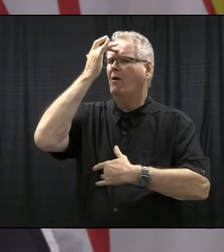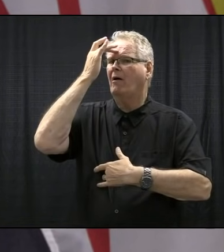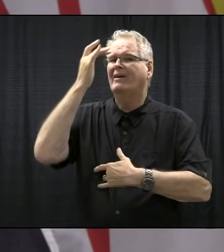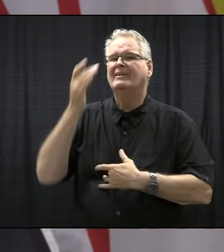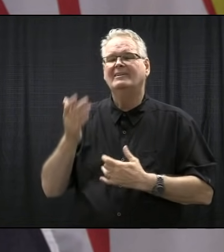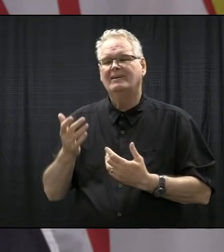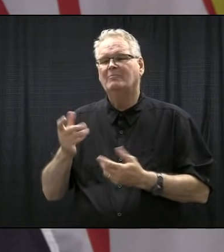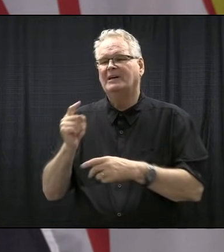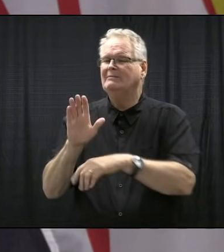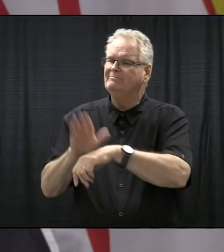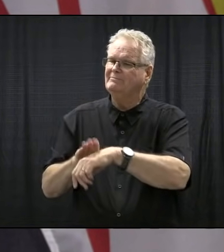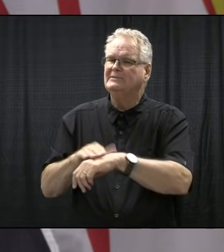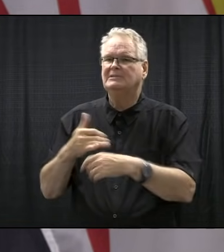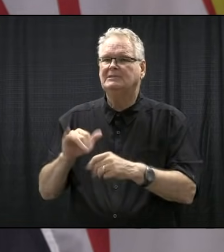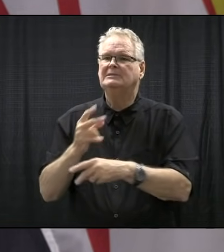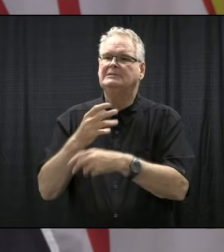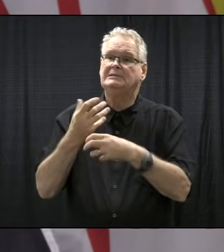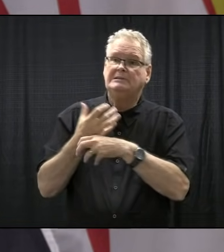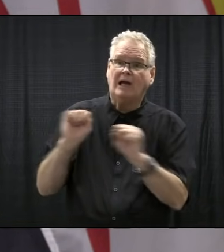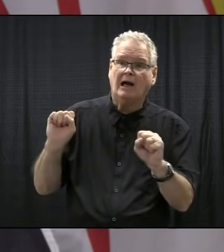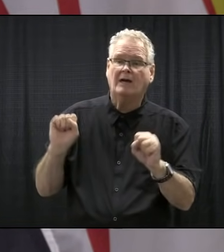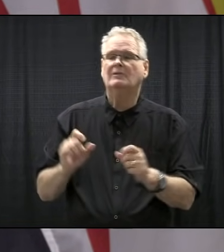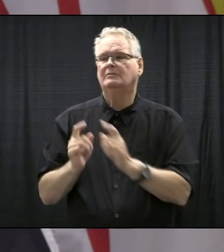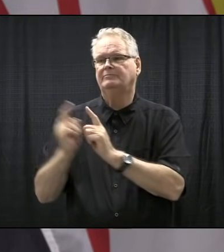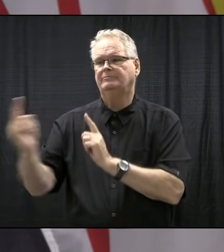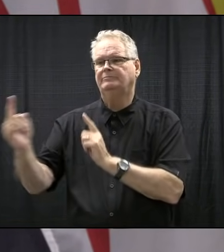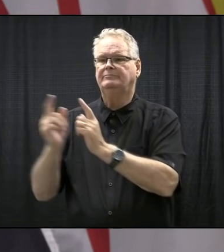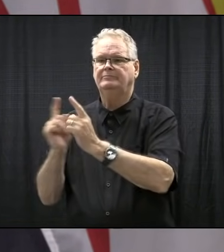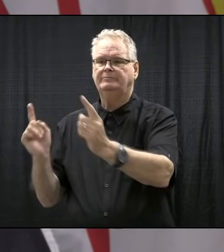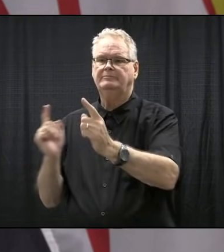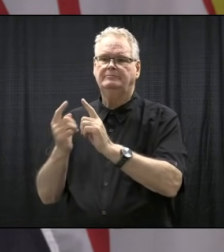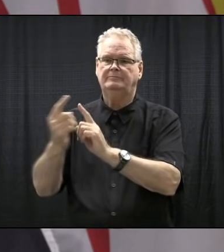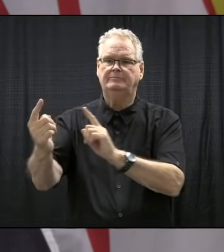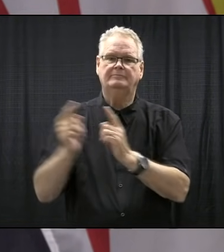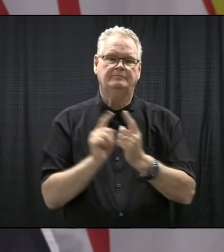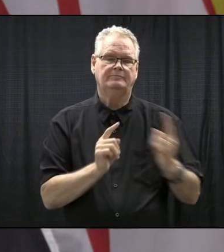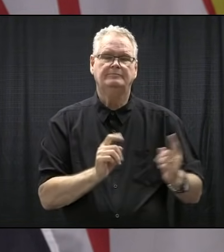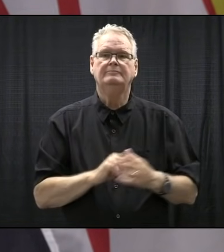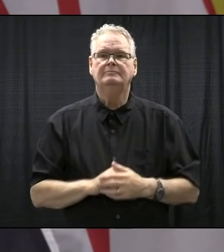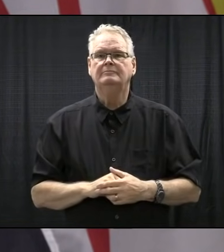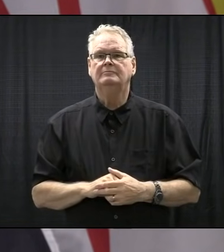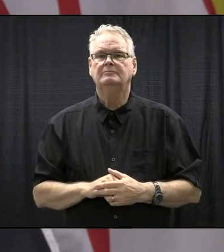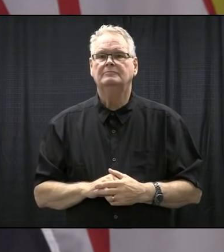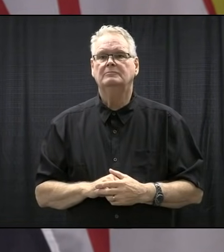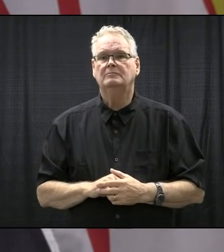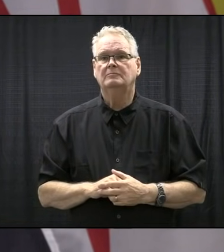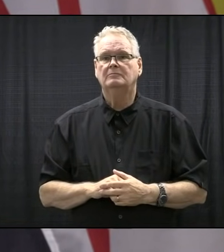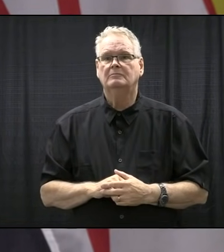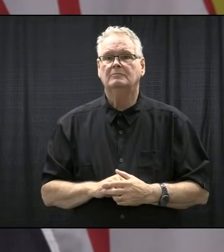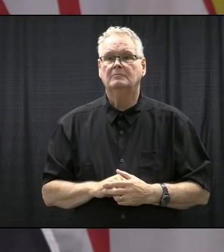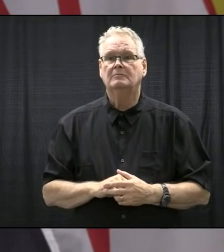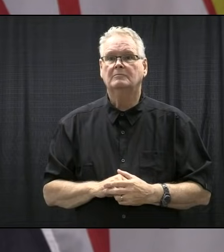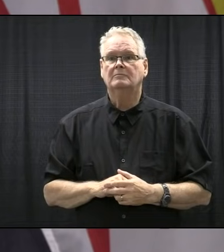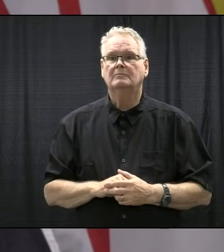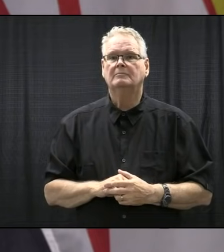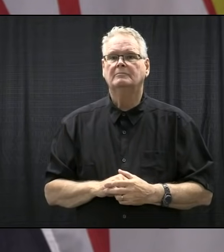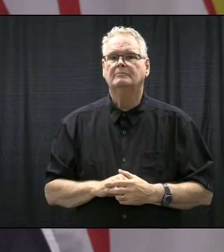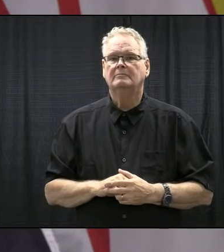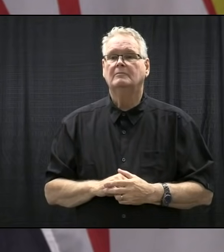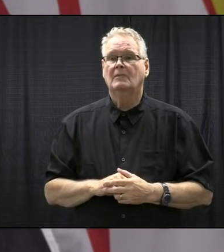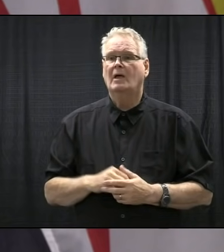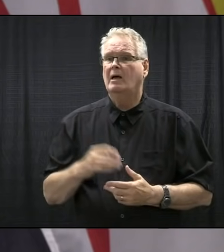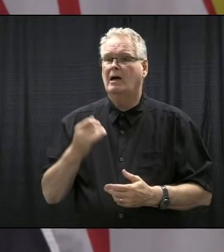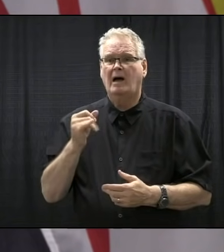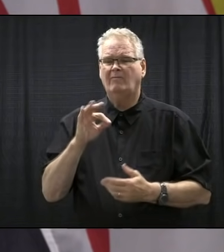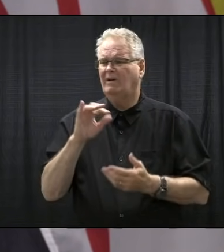possible. And if that was not possible, for people to consider obviously wearing masks to prevent, to reduce